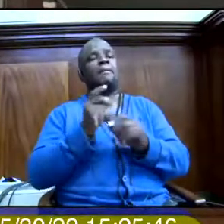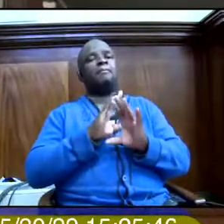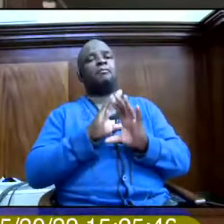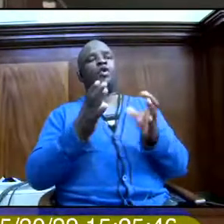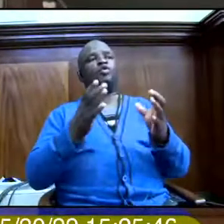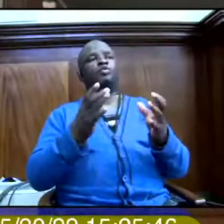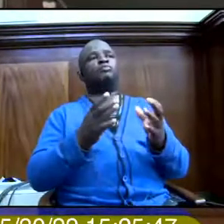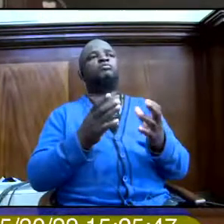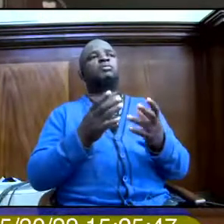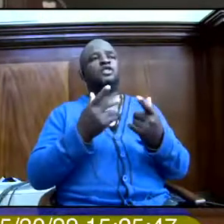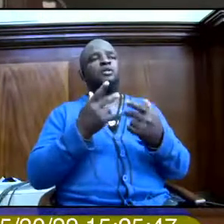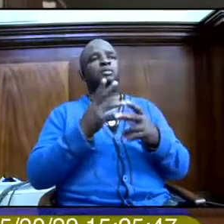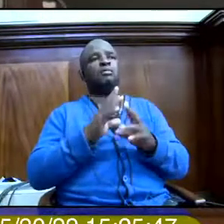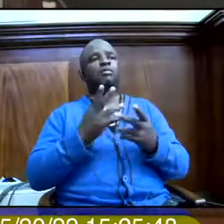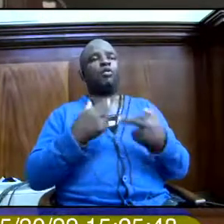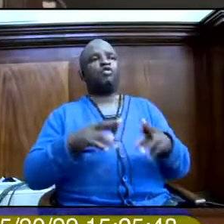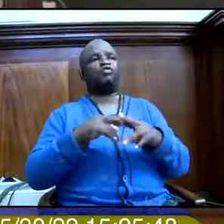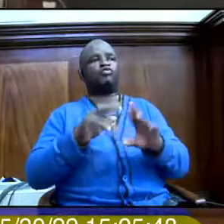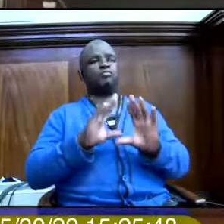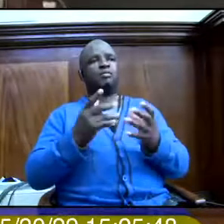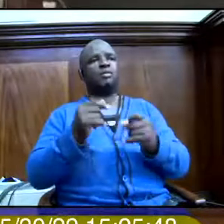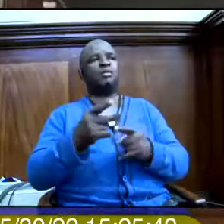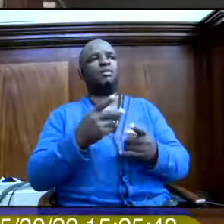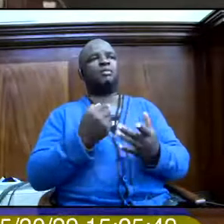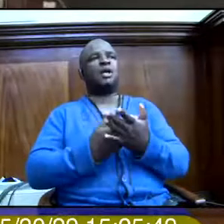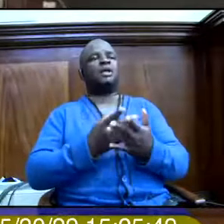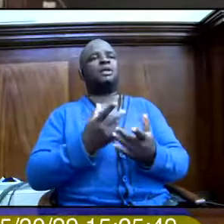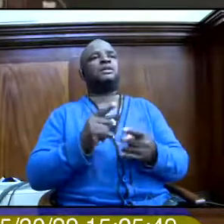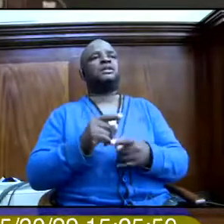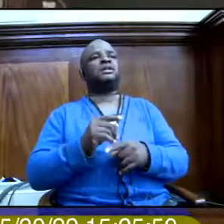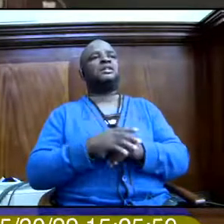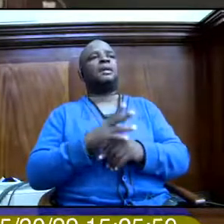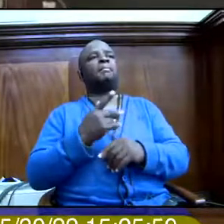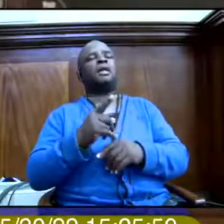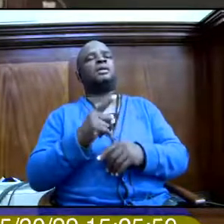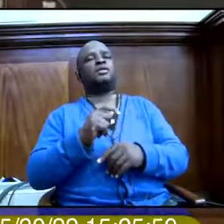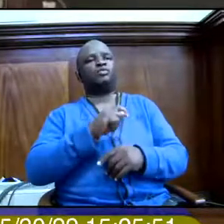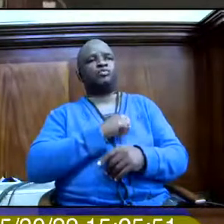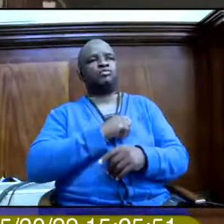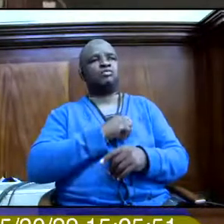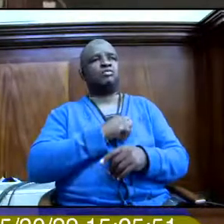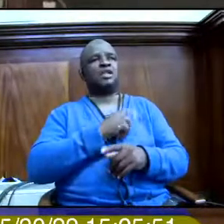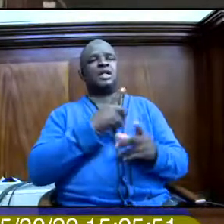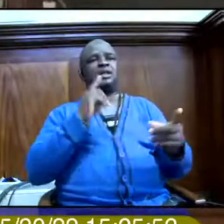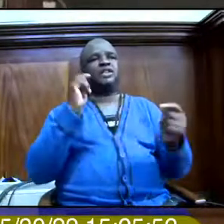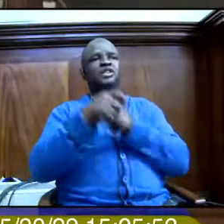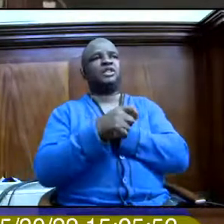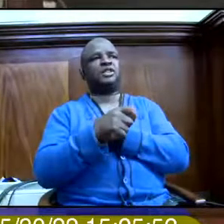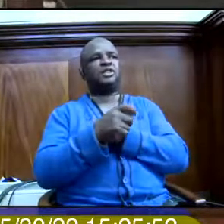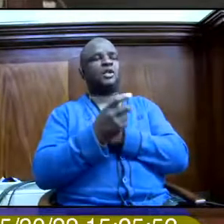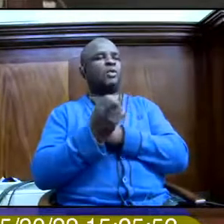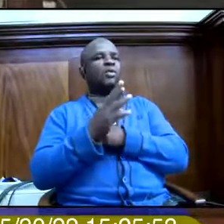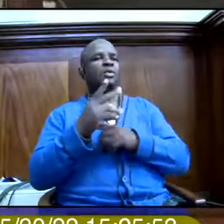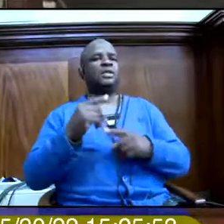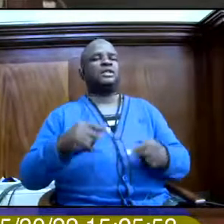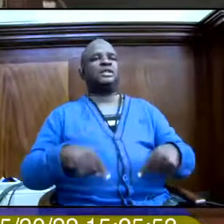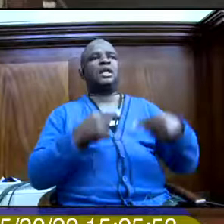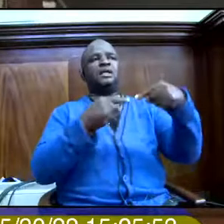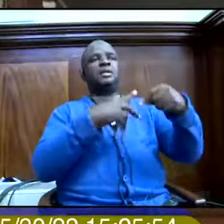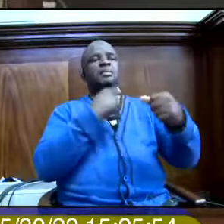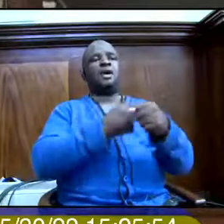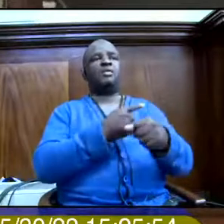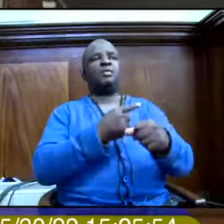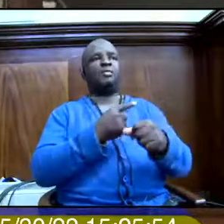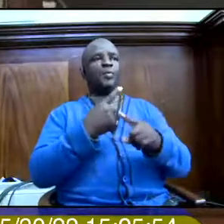black empowerment but it has no not fundamentally altered or challenged the power and